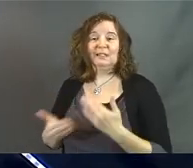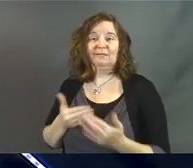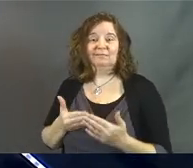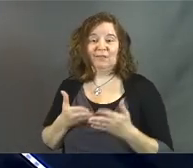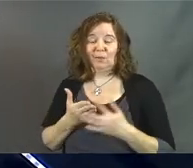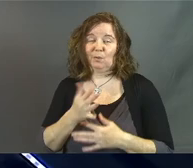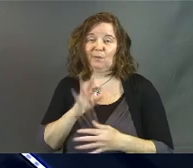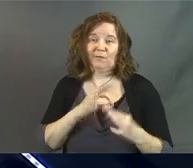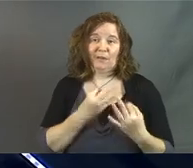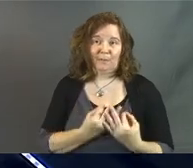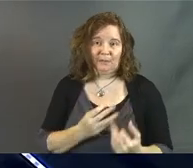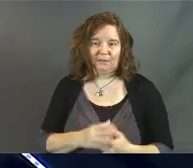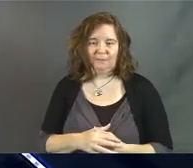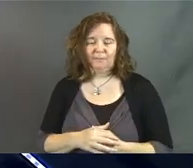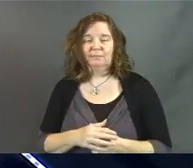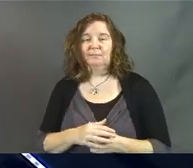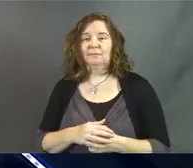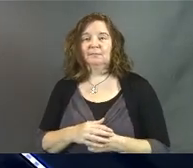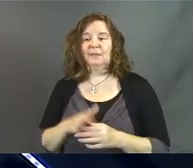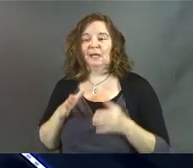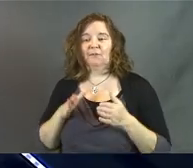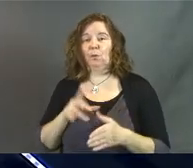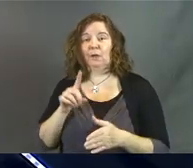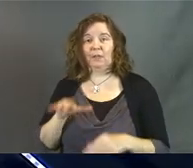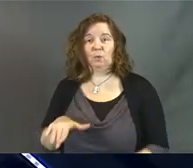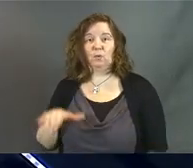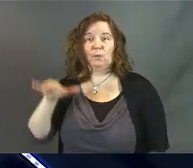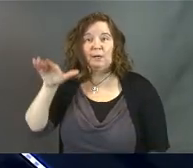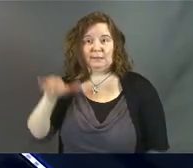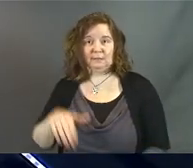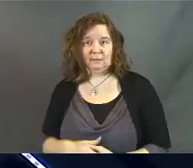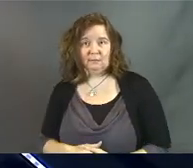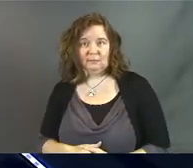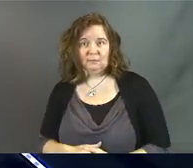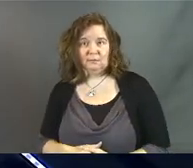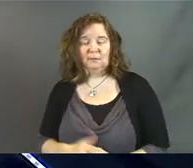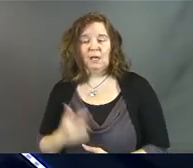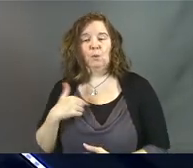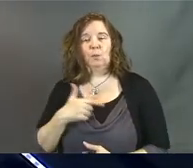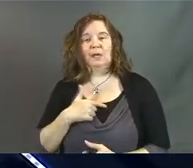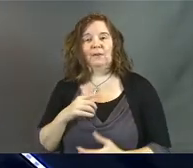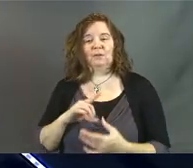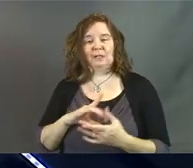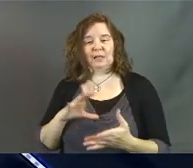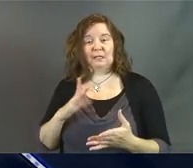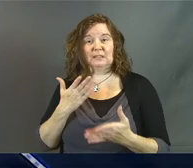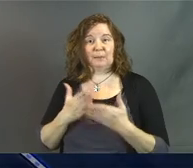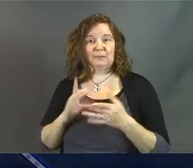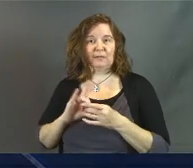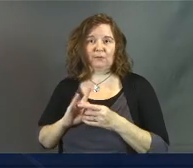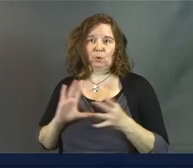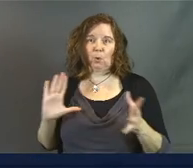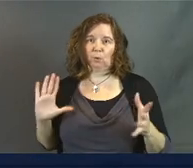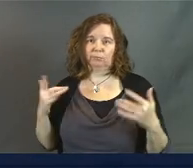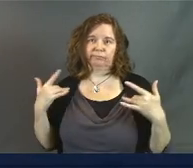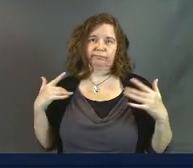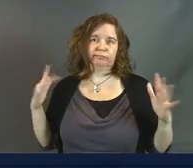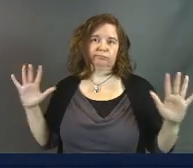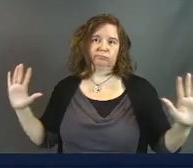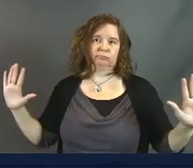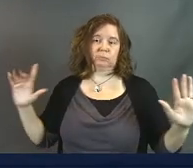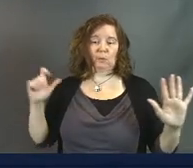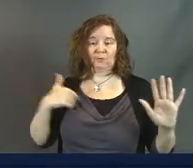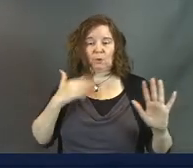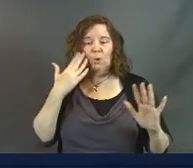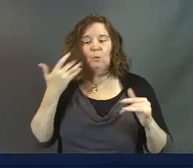family. Even over the way that you were raised. And we got to let some stuff go. And we got to know